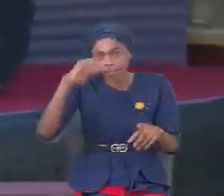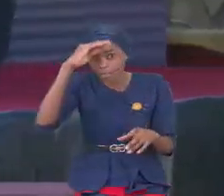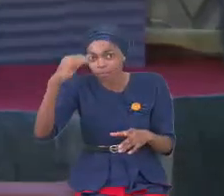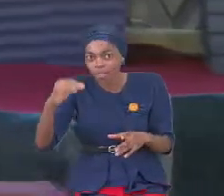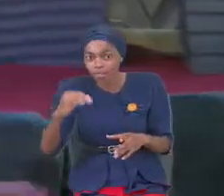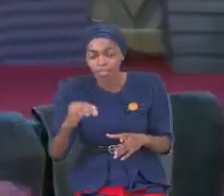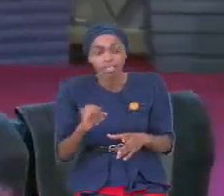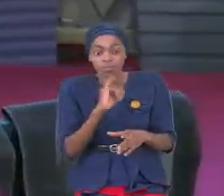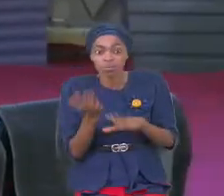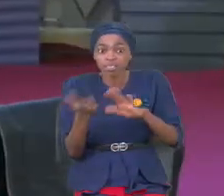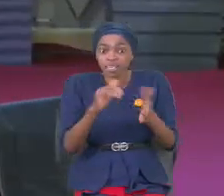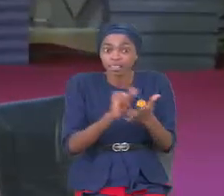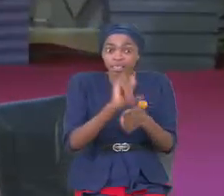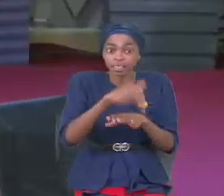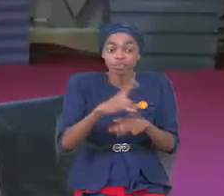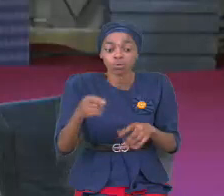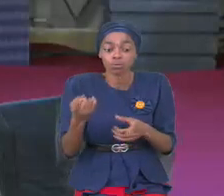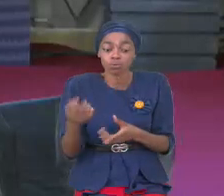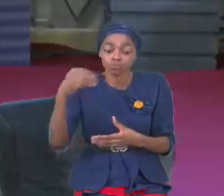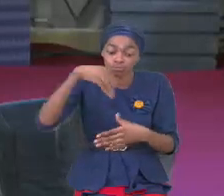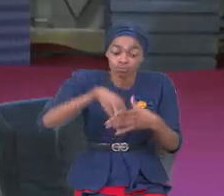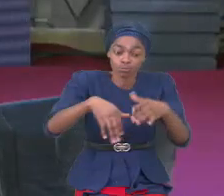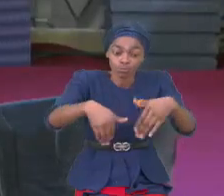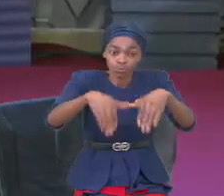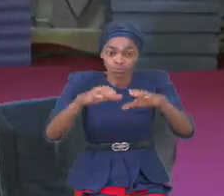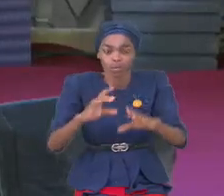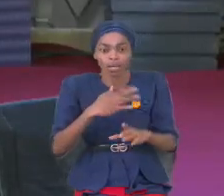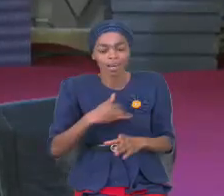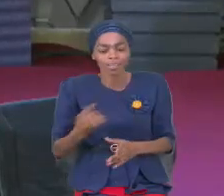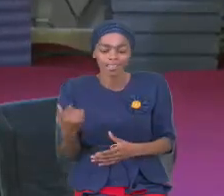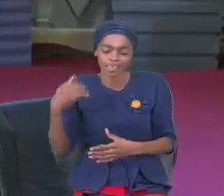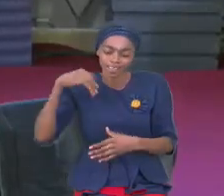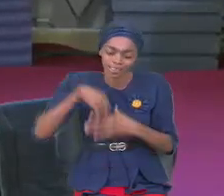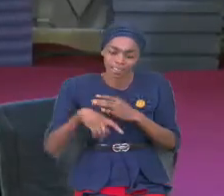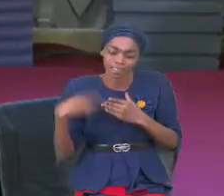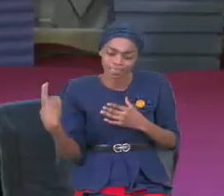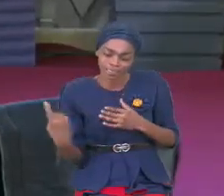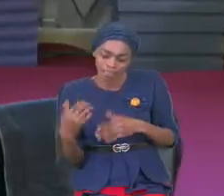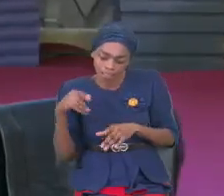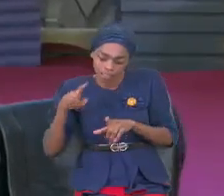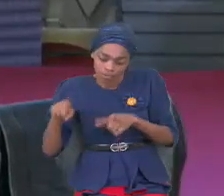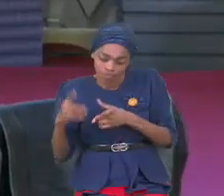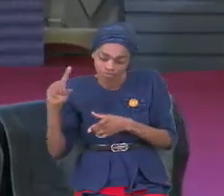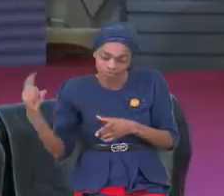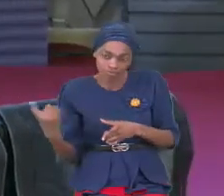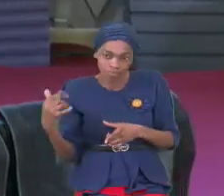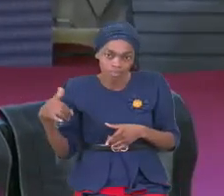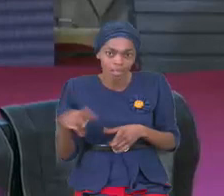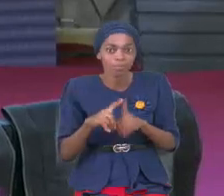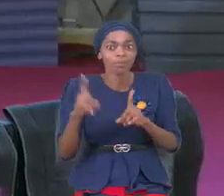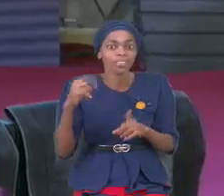to eternity that very night. And I was still planning for many years, many years. I said, take, then eat,